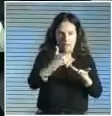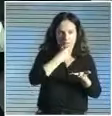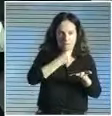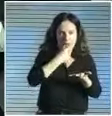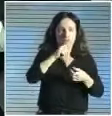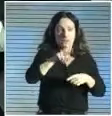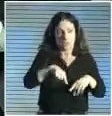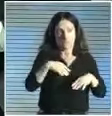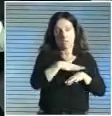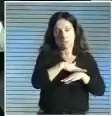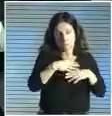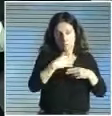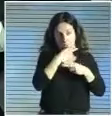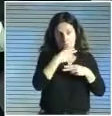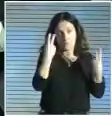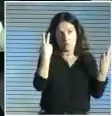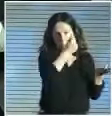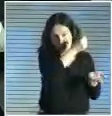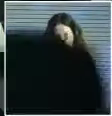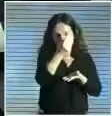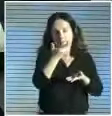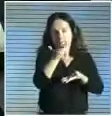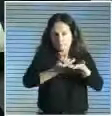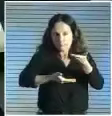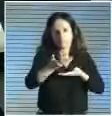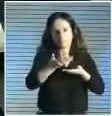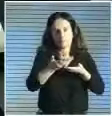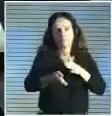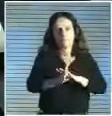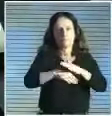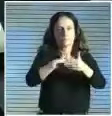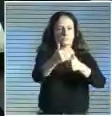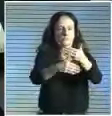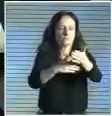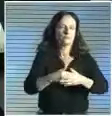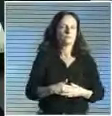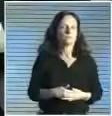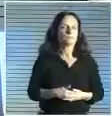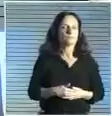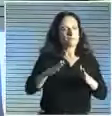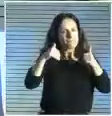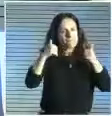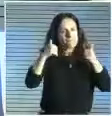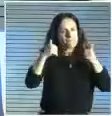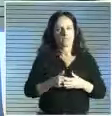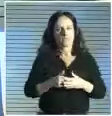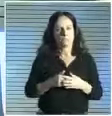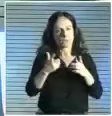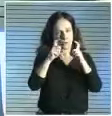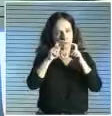great, breadth for the operators themselves. Yes. Thanks, Sarah. And Inge, final